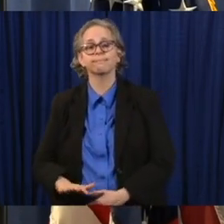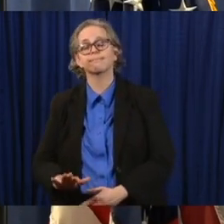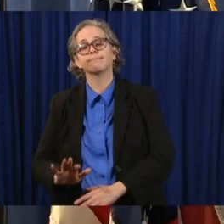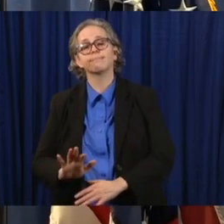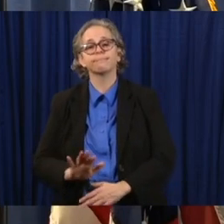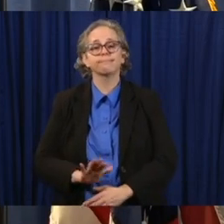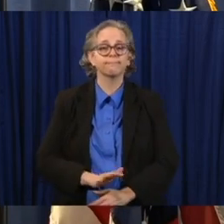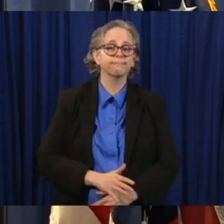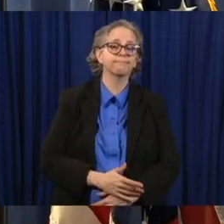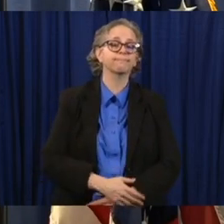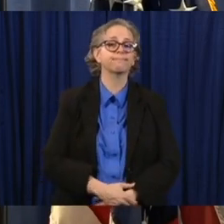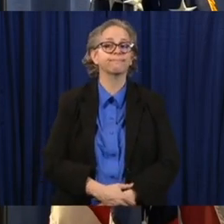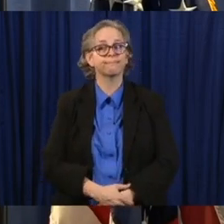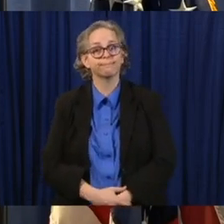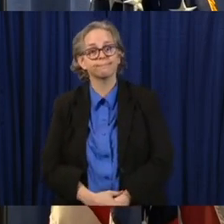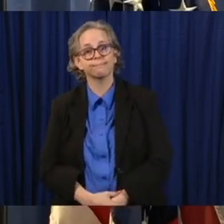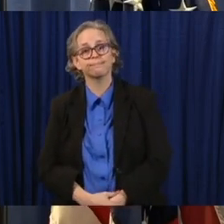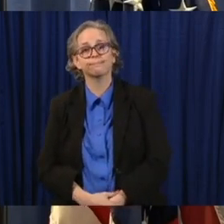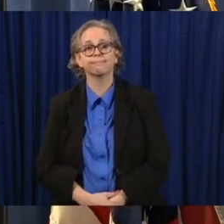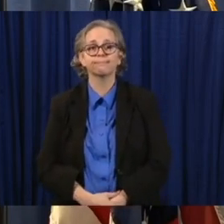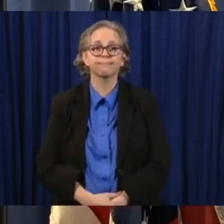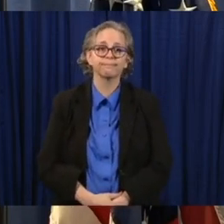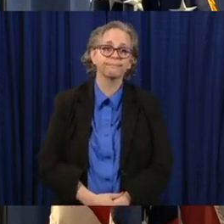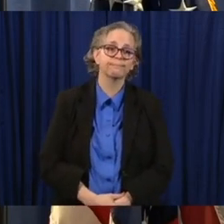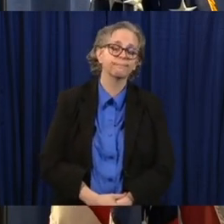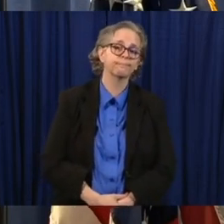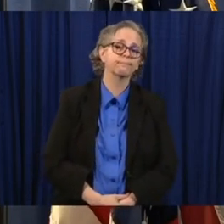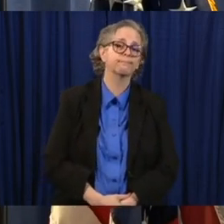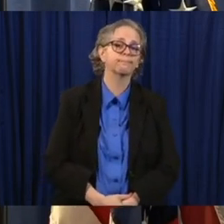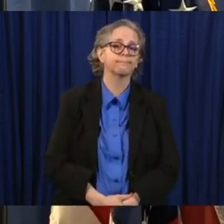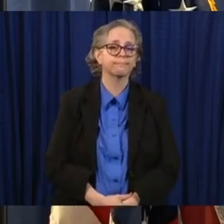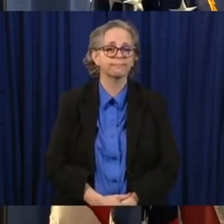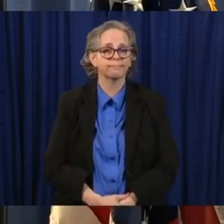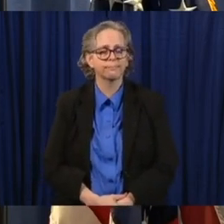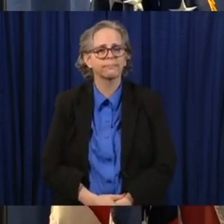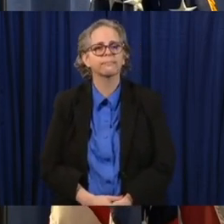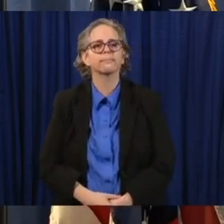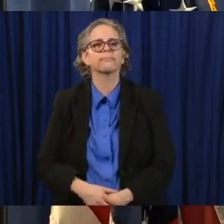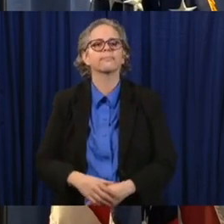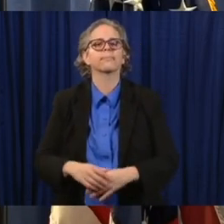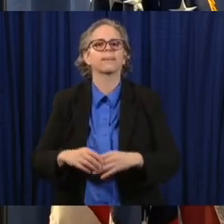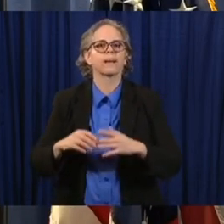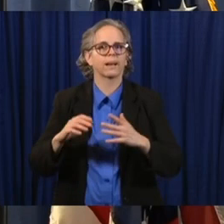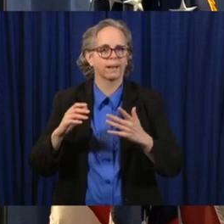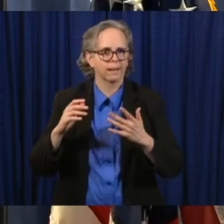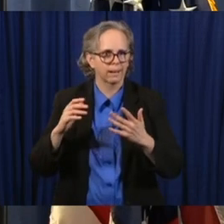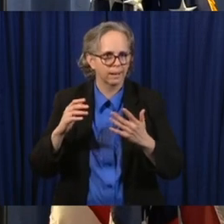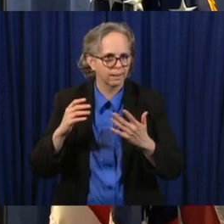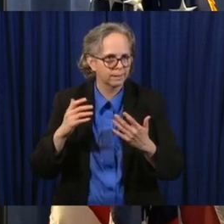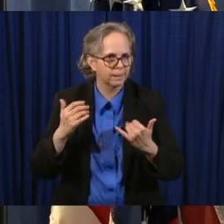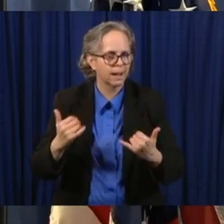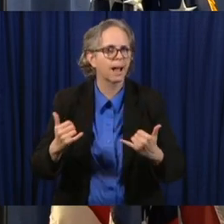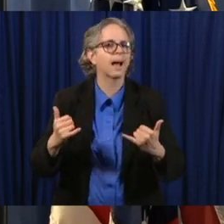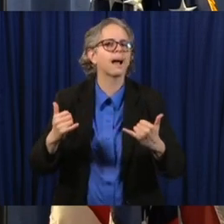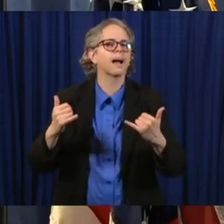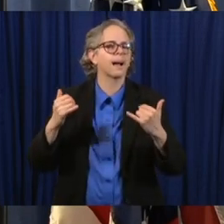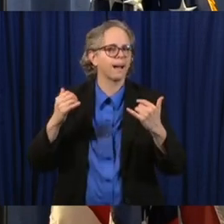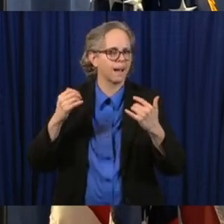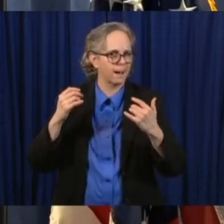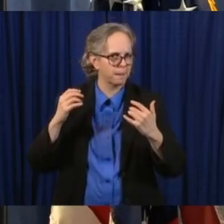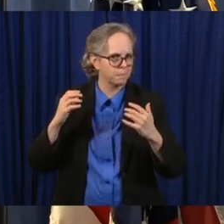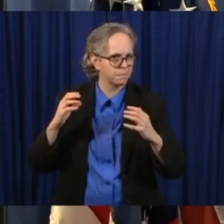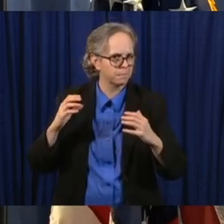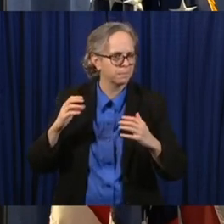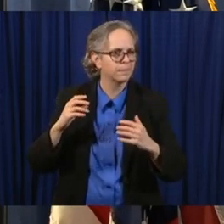All right, once again, audio issues at the governor's daily news briefing. Hopefully somebody at the State House is working on